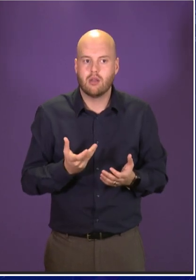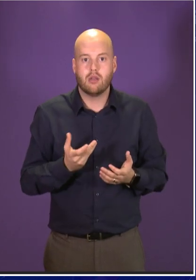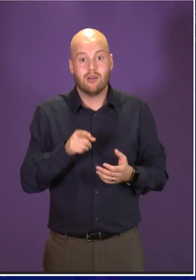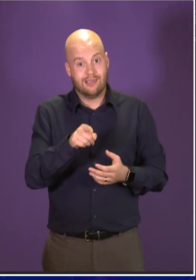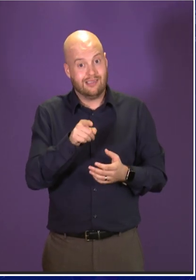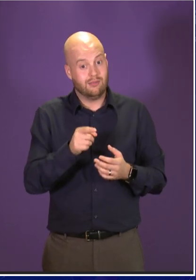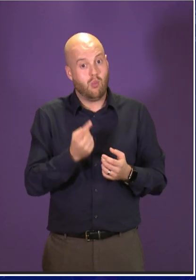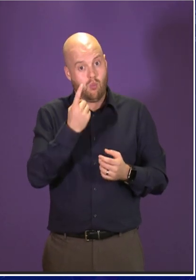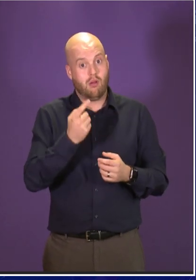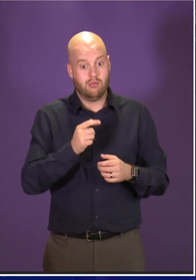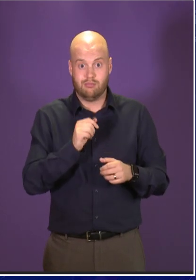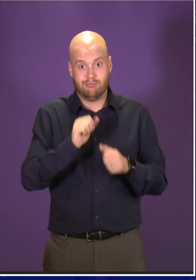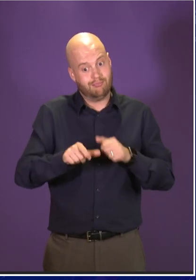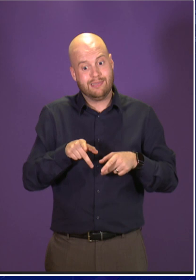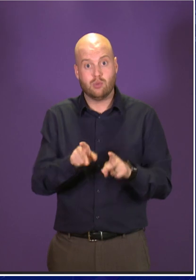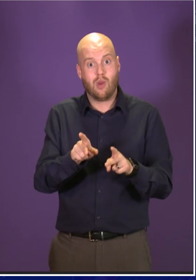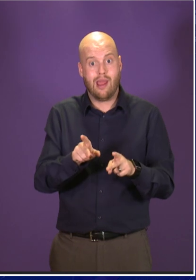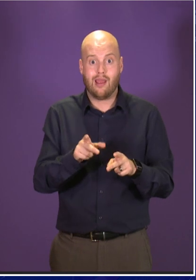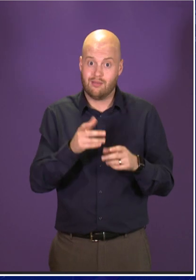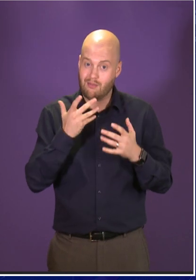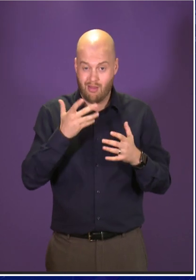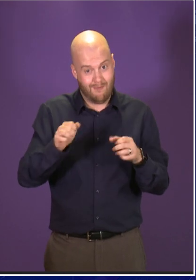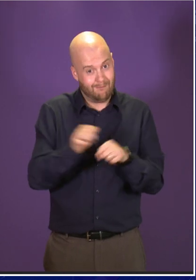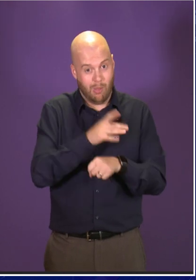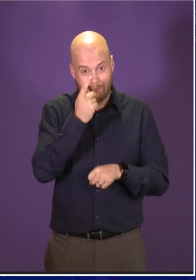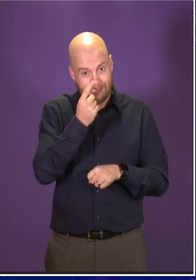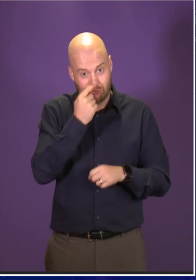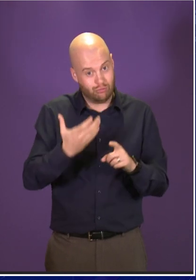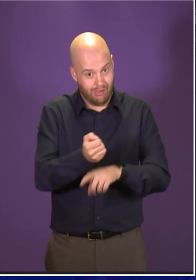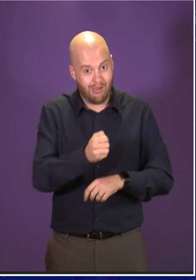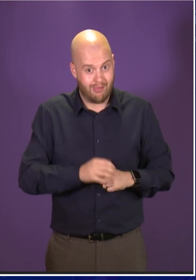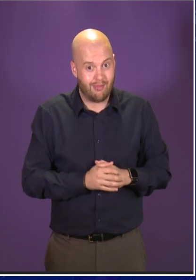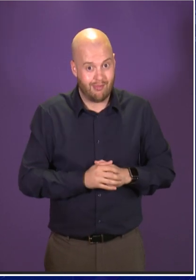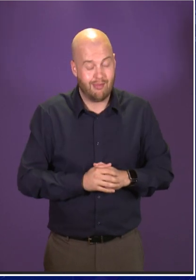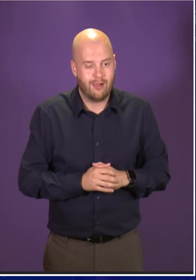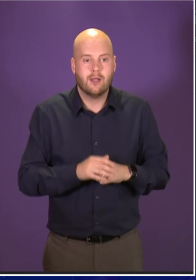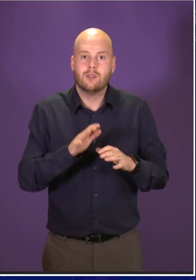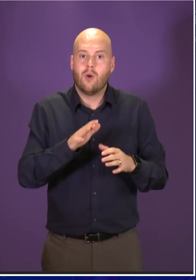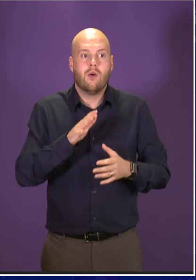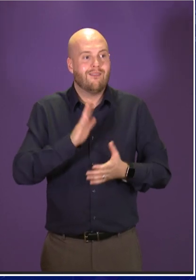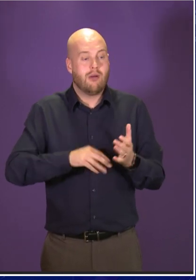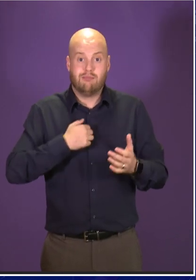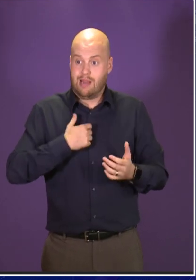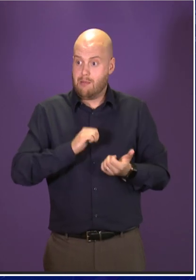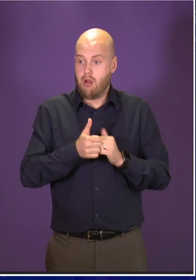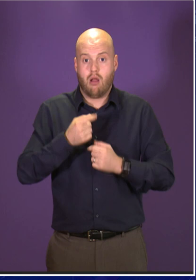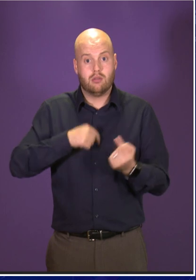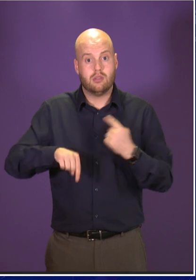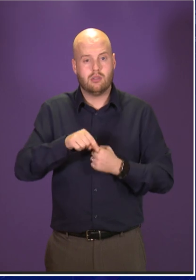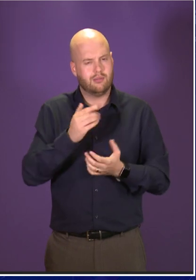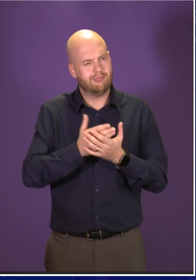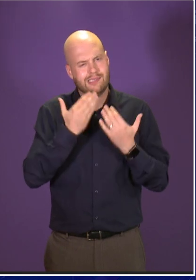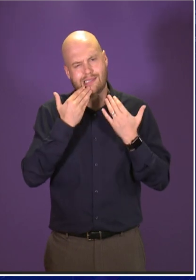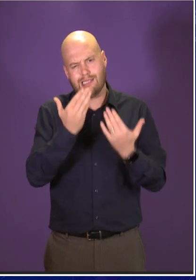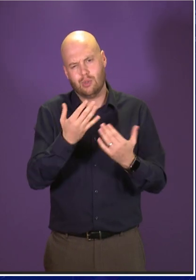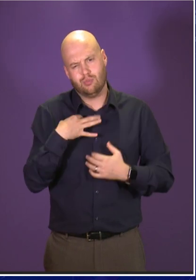as yet is underexploited. So on my behalf, of that of my colleagues and our partners in the summit, thank you for being here.